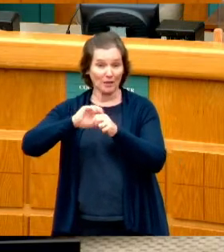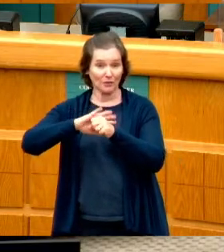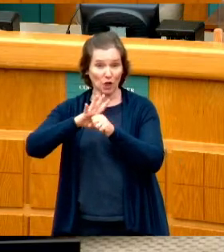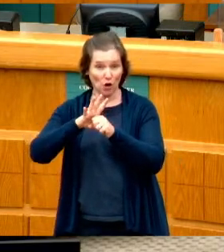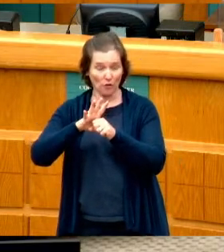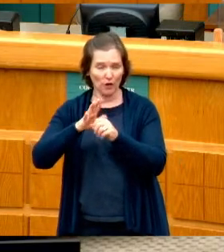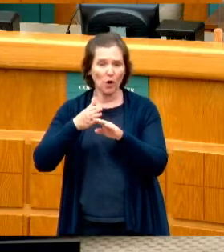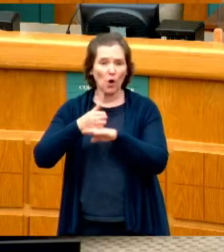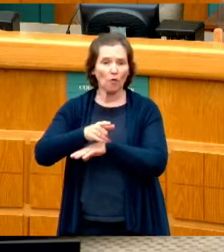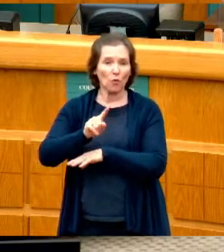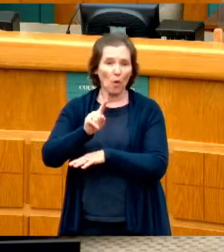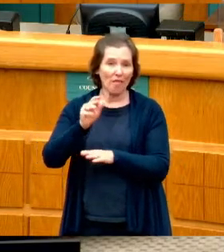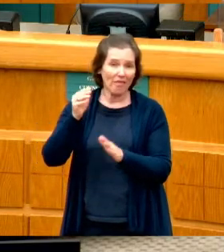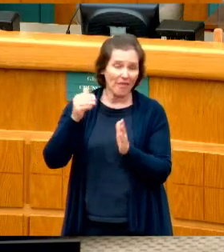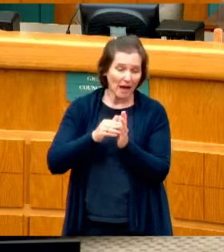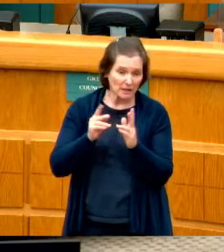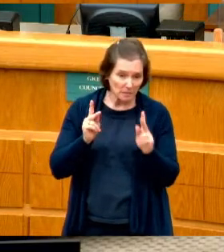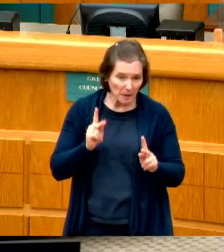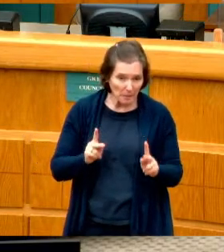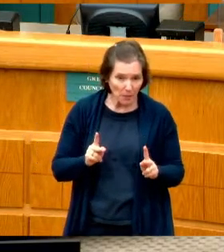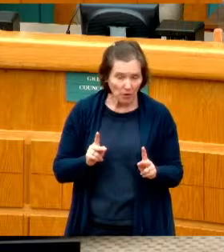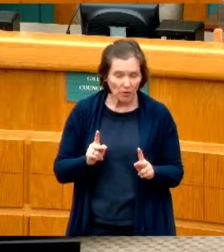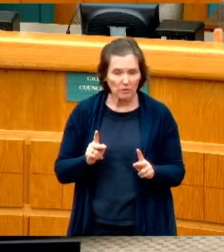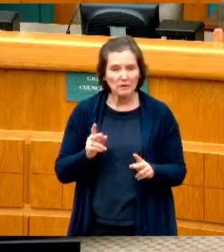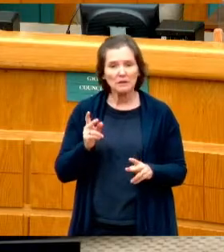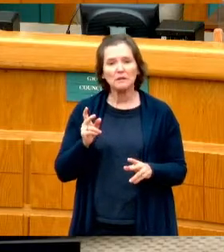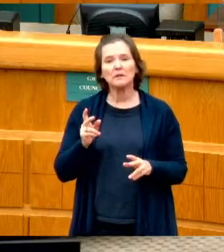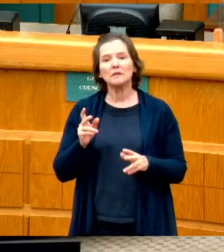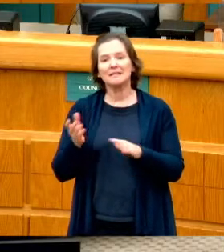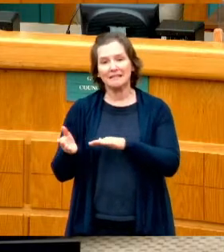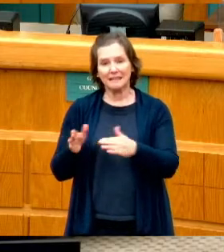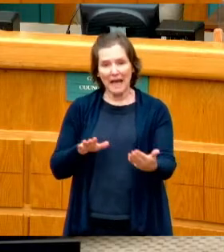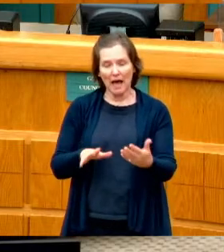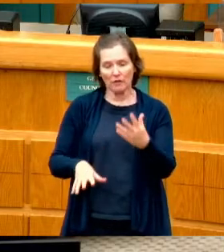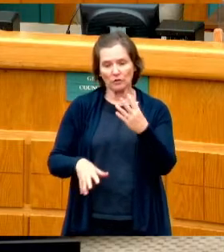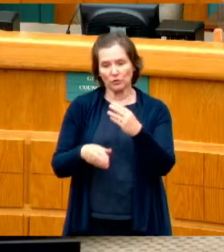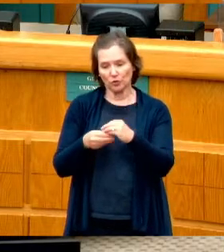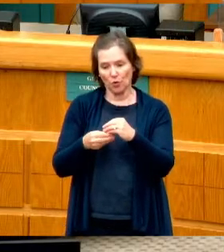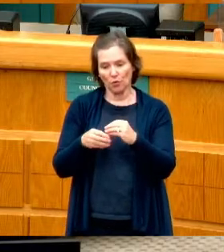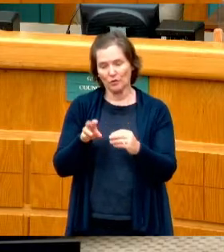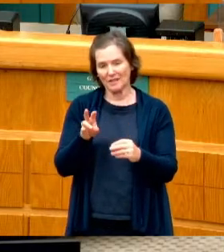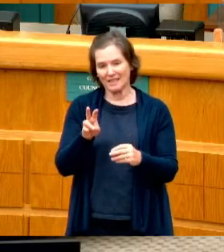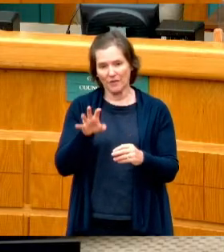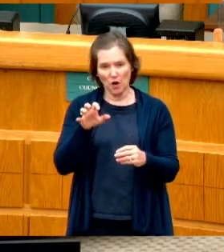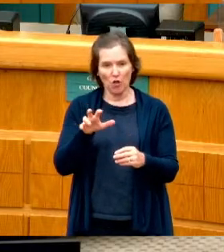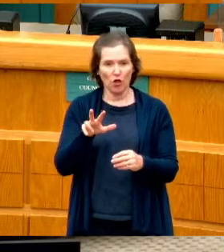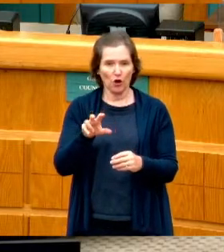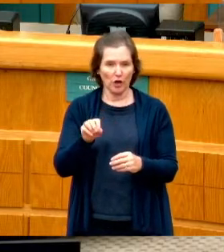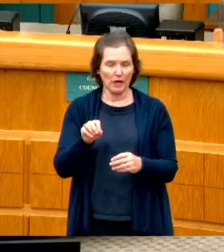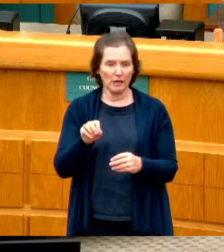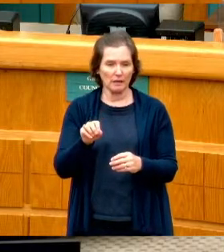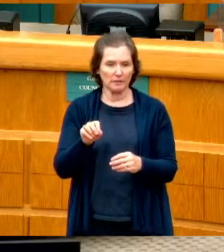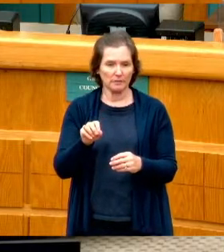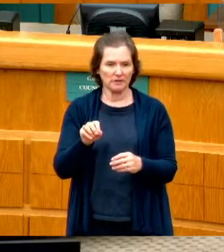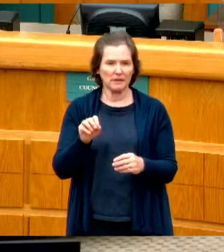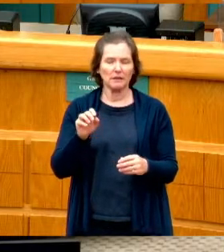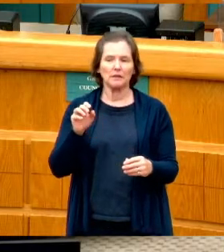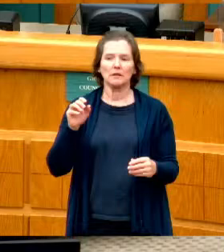County. You see a total of 730 deaths for a total cumulative number of